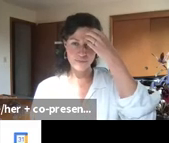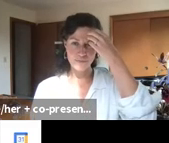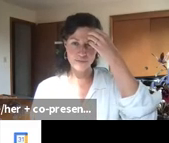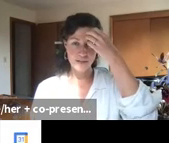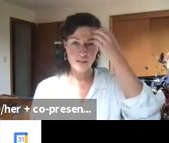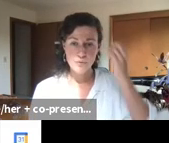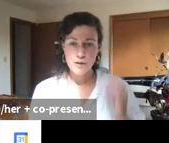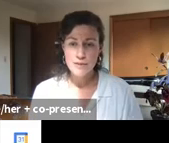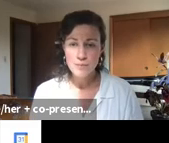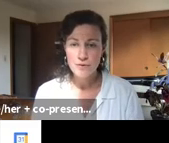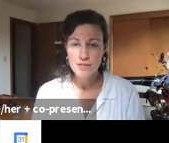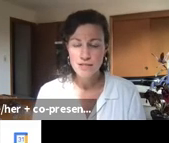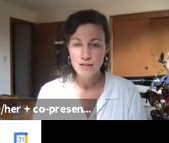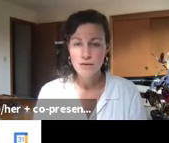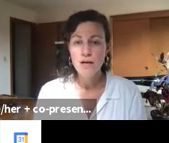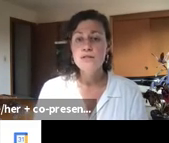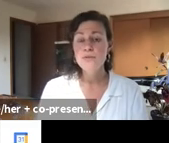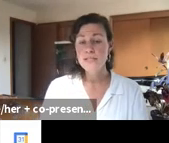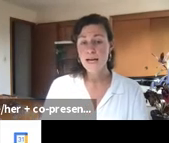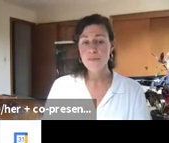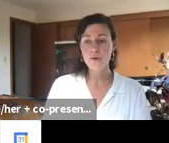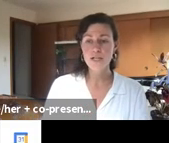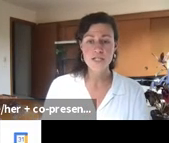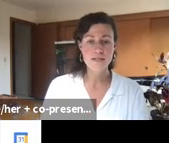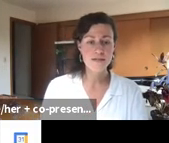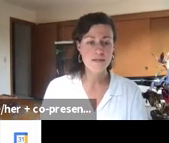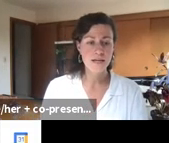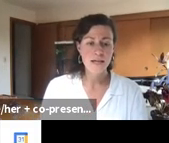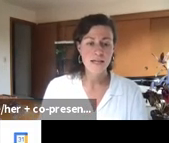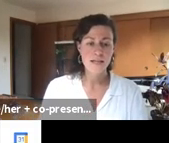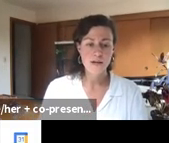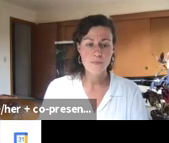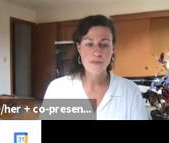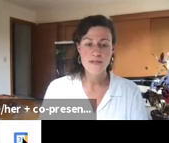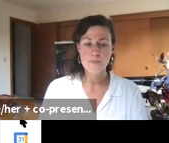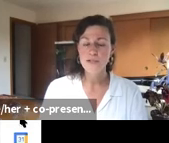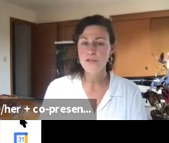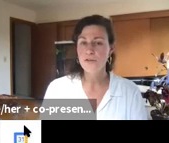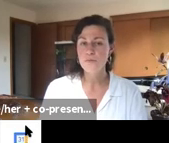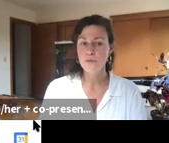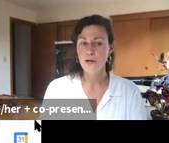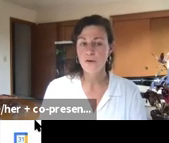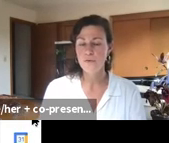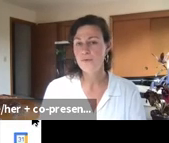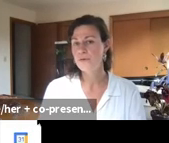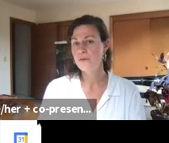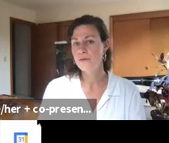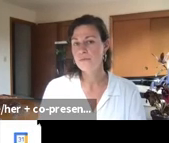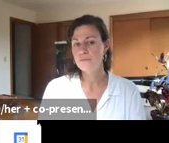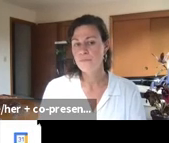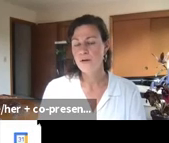Okay. What are we supposed to do? So you can type the questions in the speaker notes below